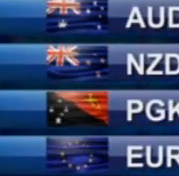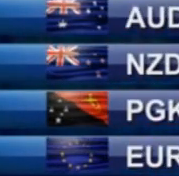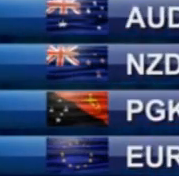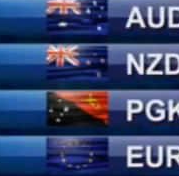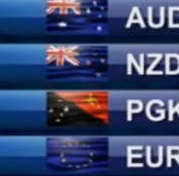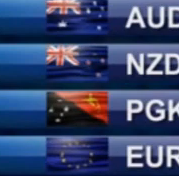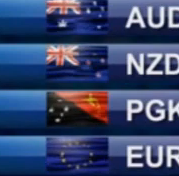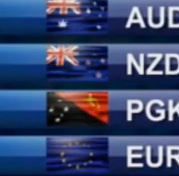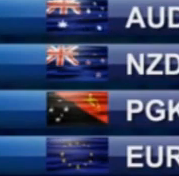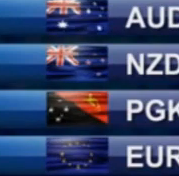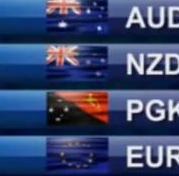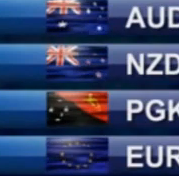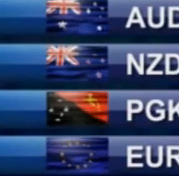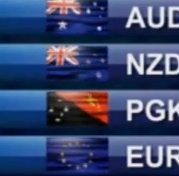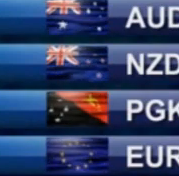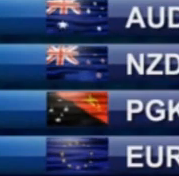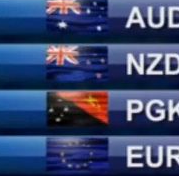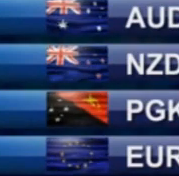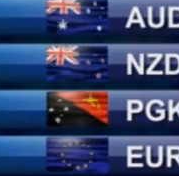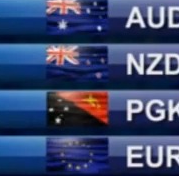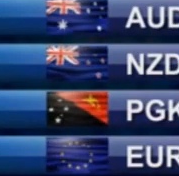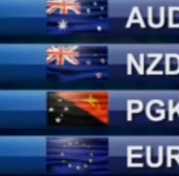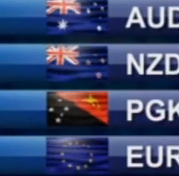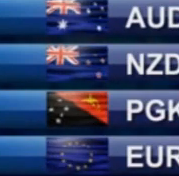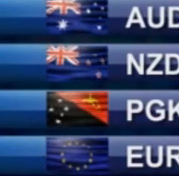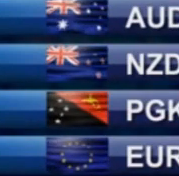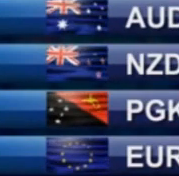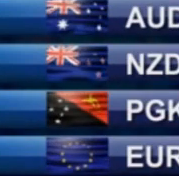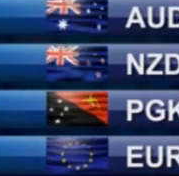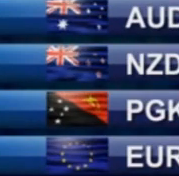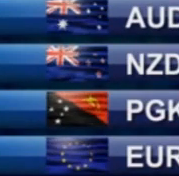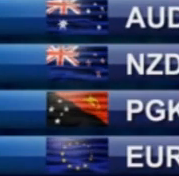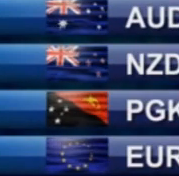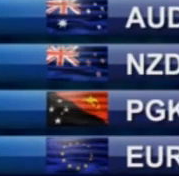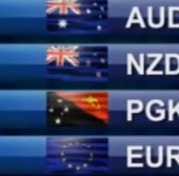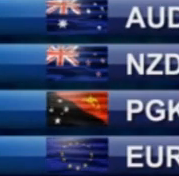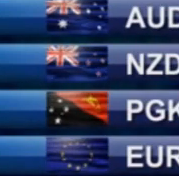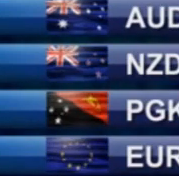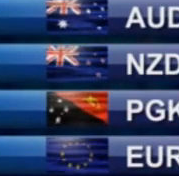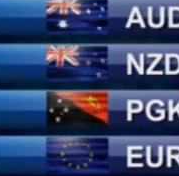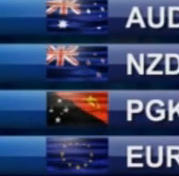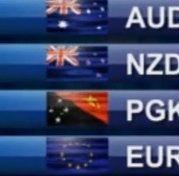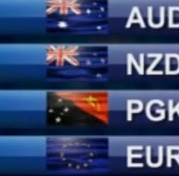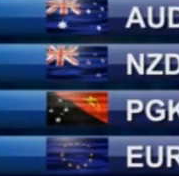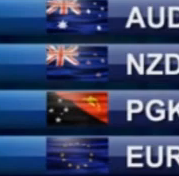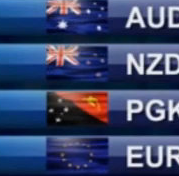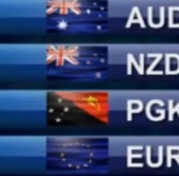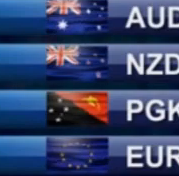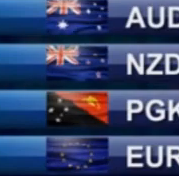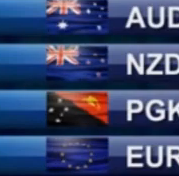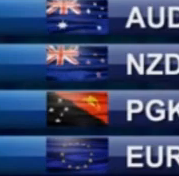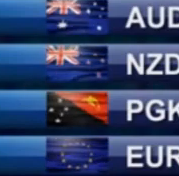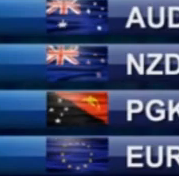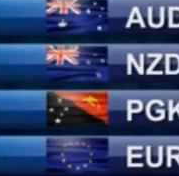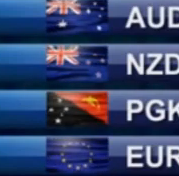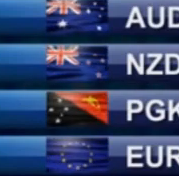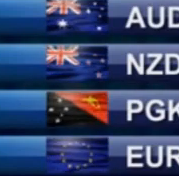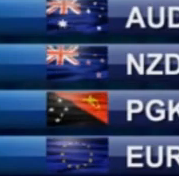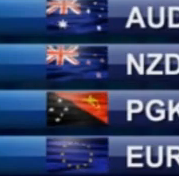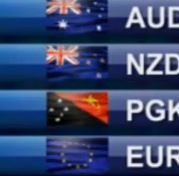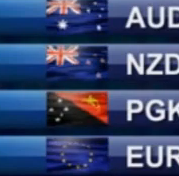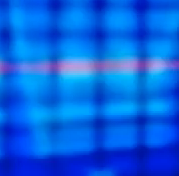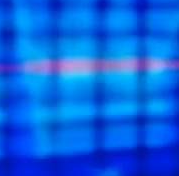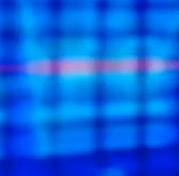other international currencies we cover. However, the Sangomoli rose against the currencies of our two main trading partners, the Aussie and Kiwi